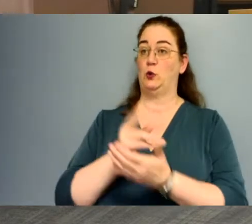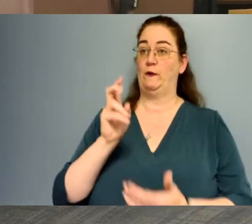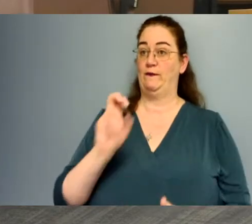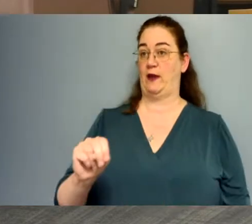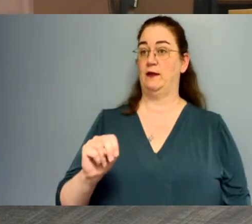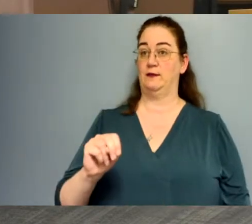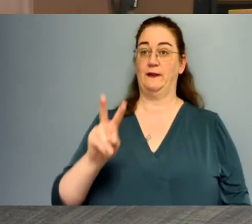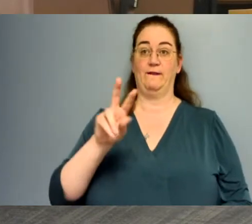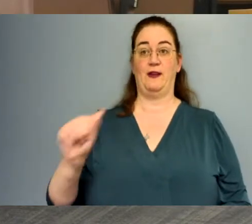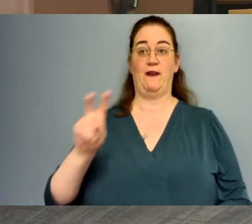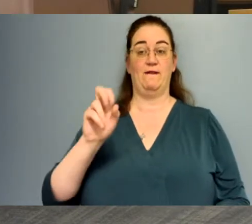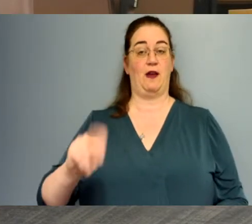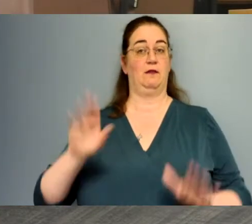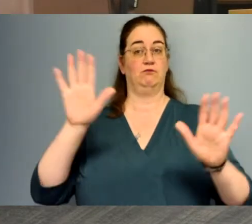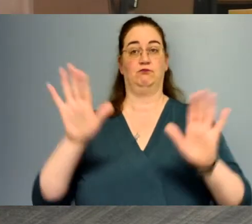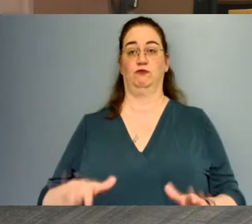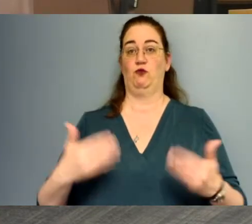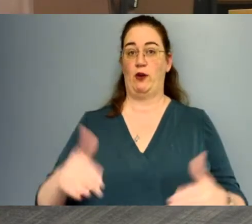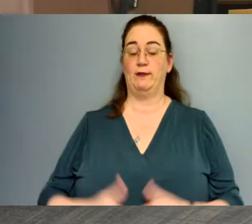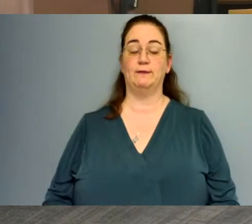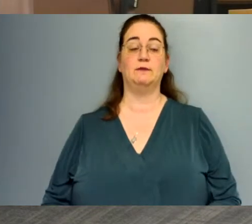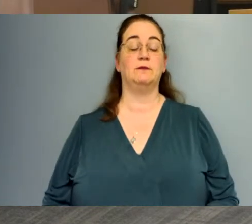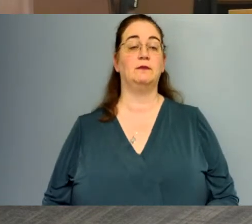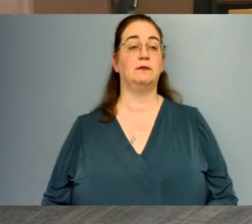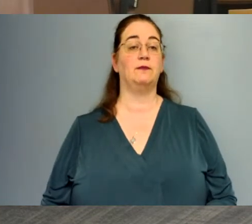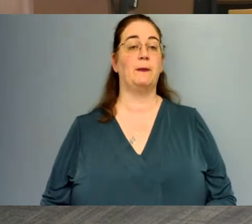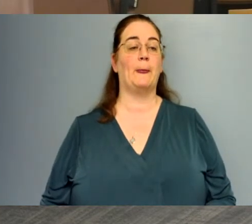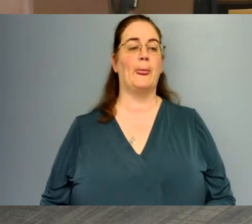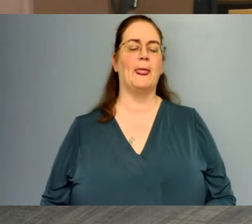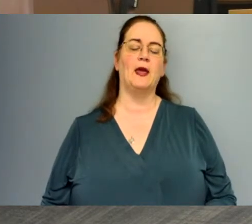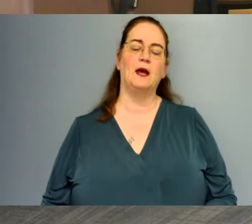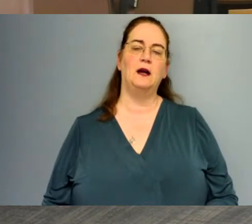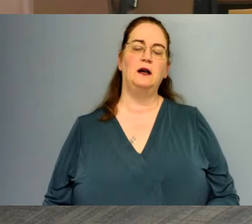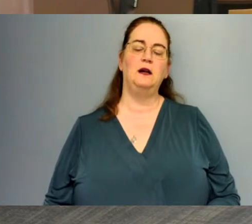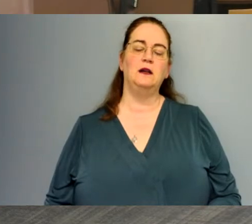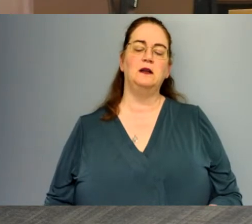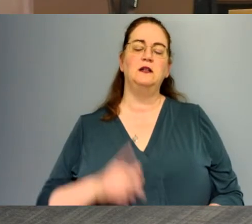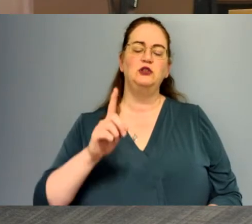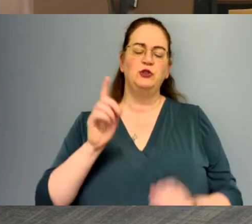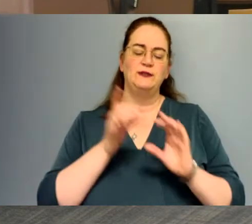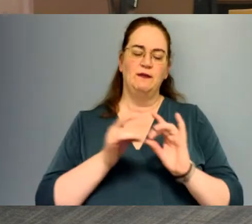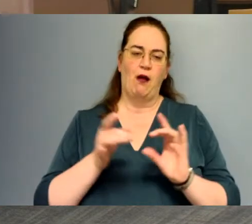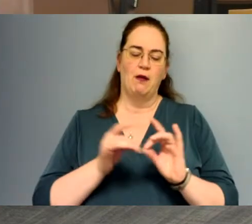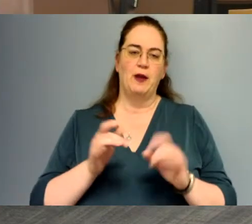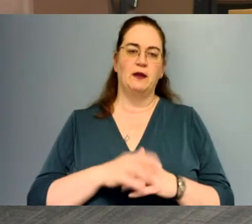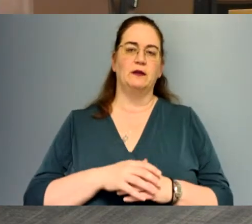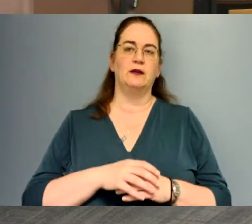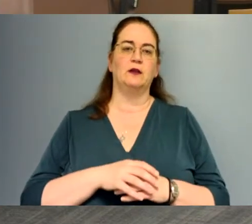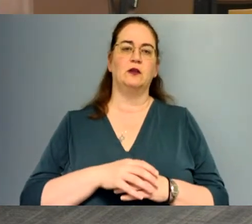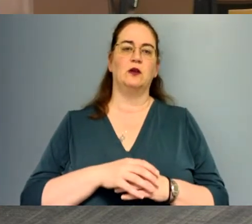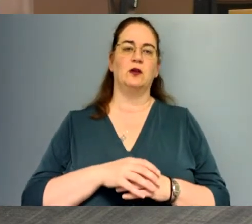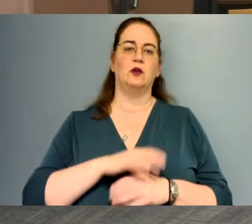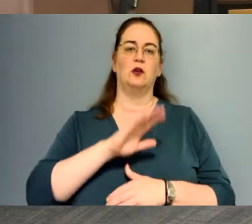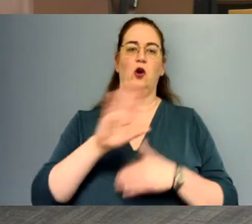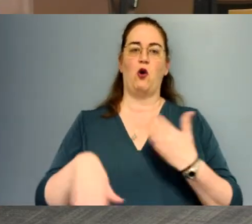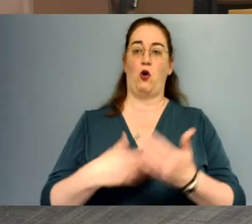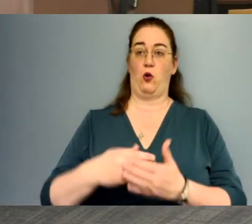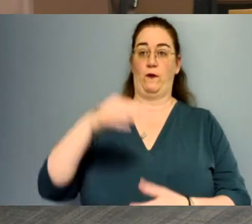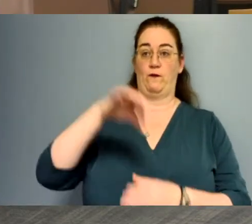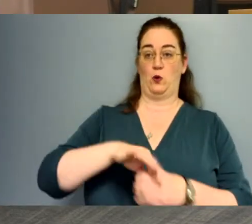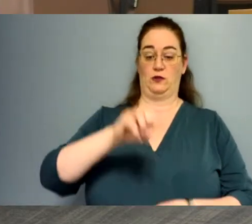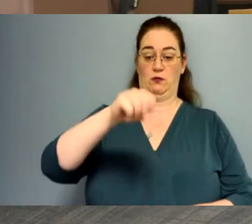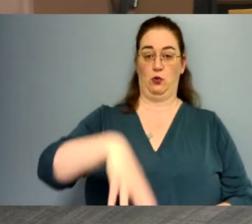van. That's great. Just a comment that all the votes that are put in the